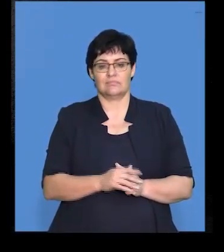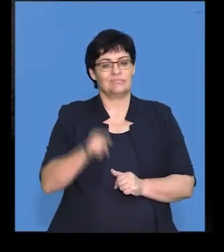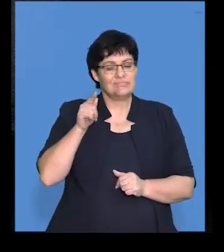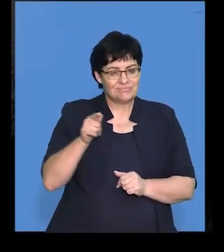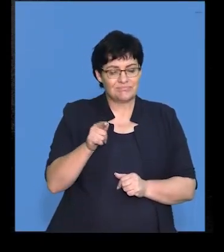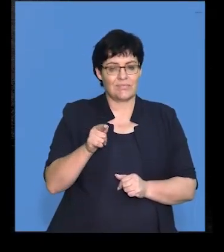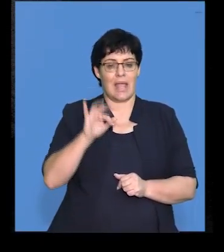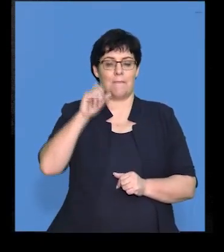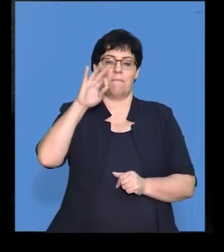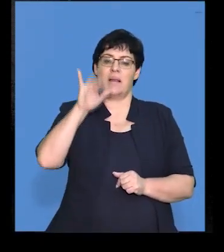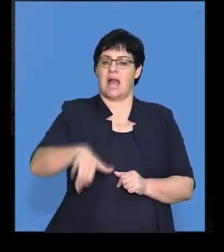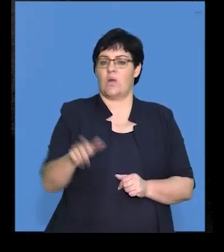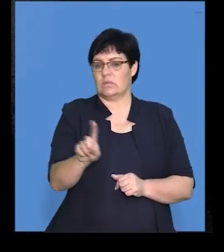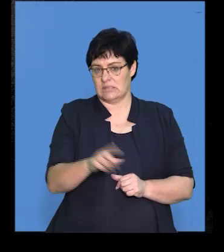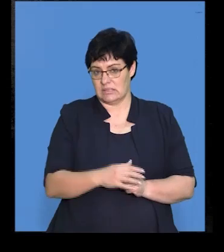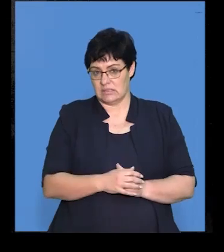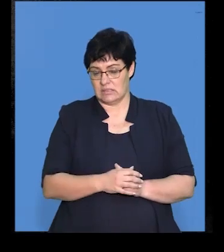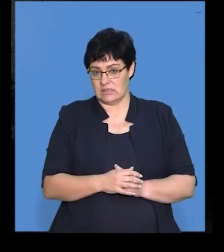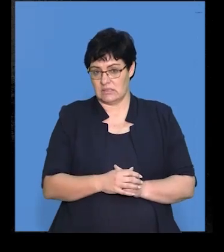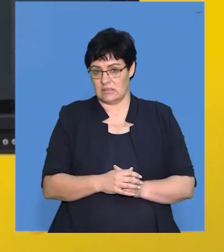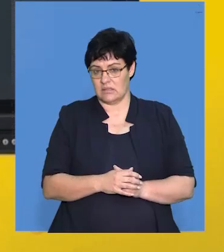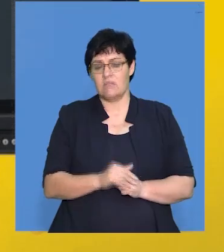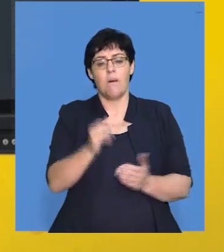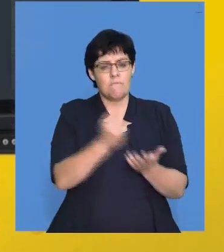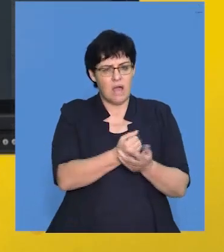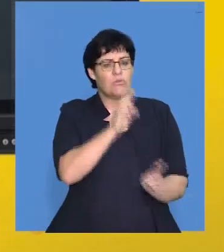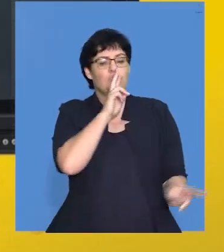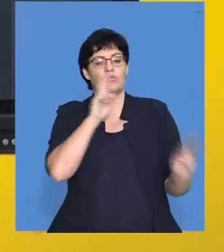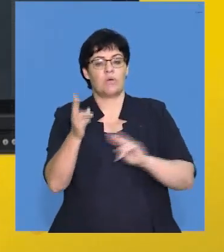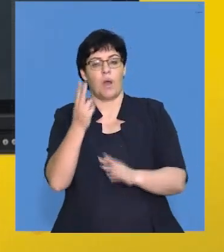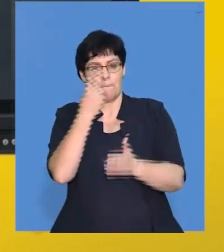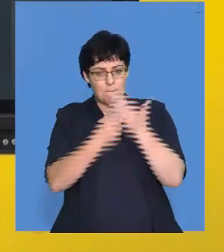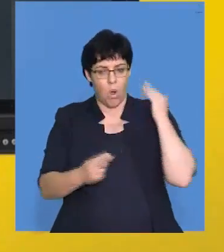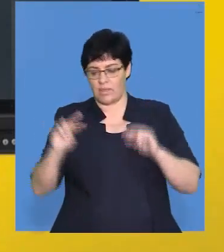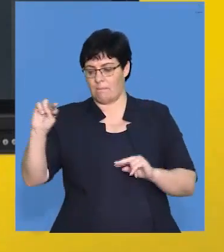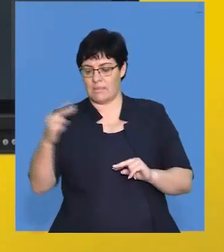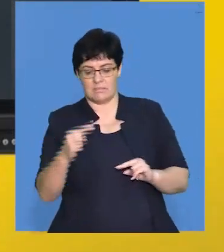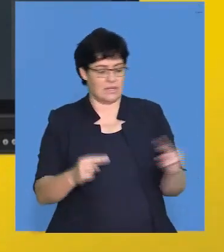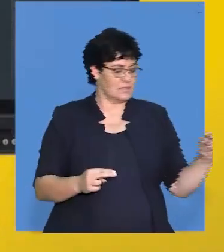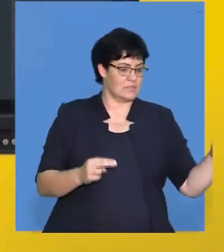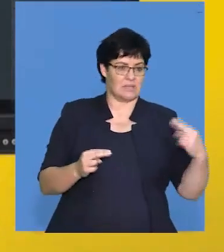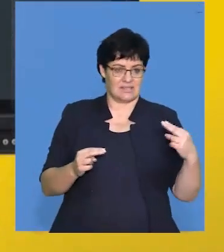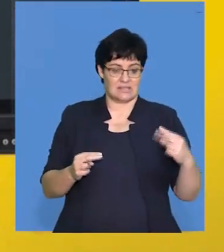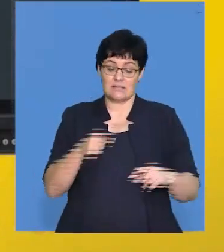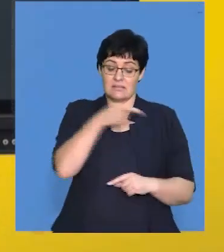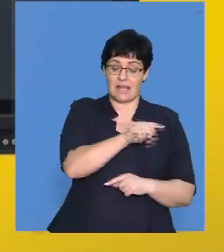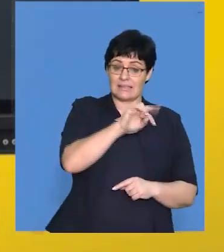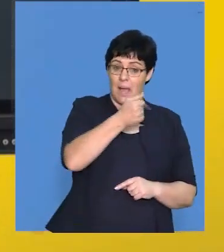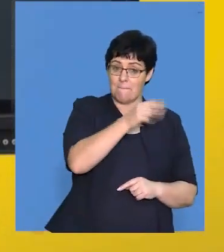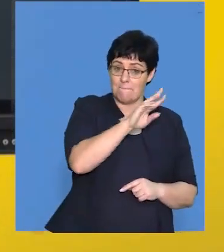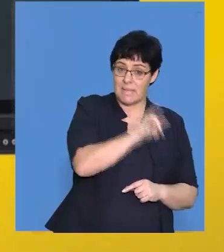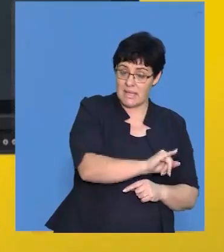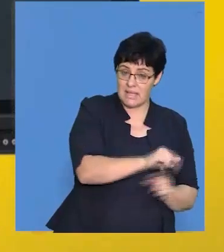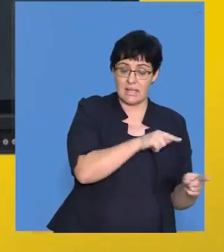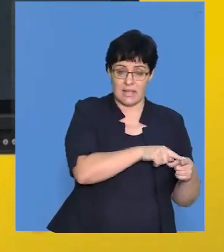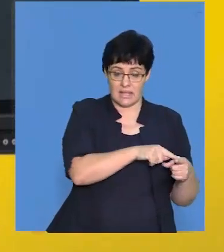This is what he implies, and you need to give a response from both the perspective of what Tammy feels